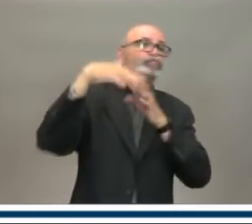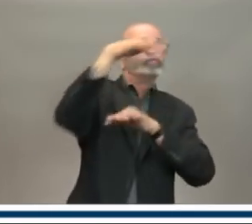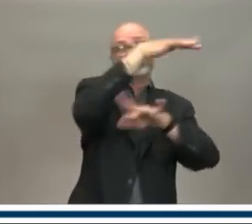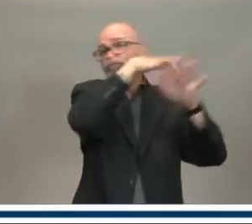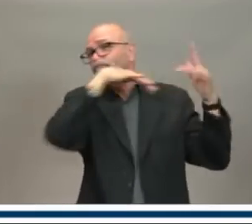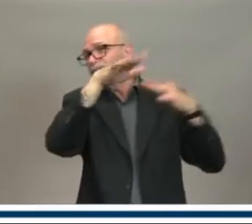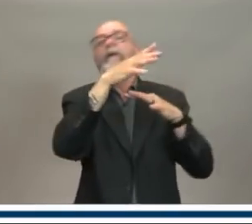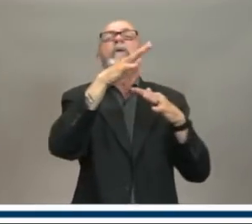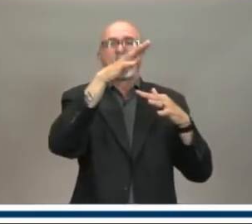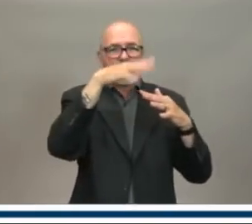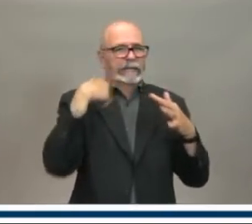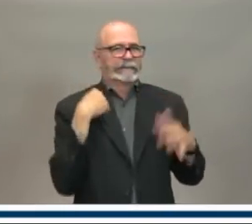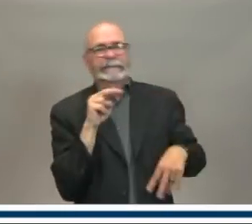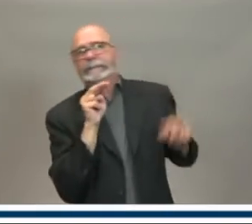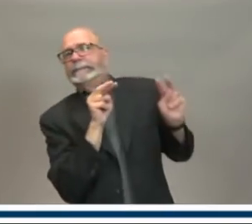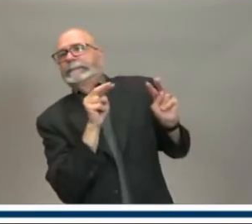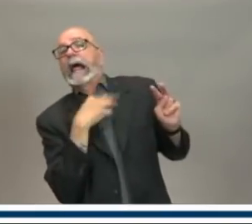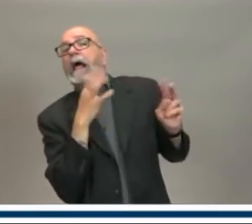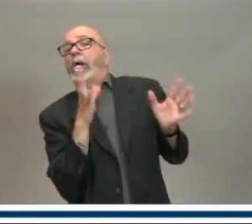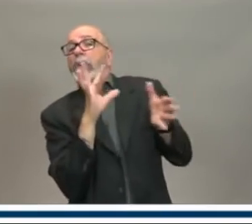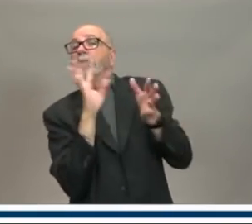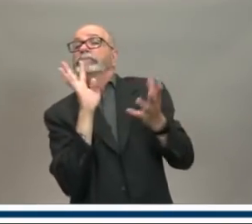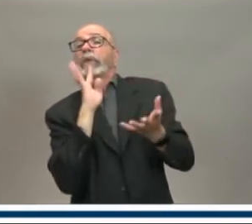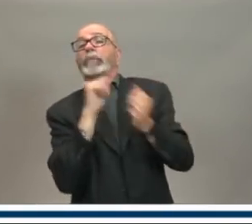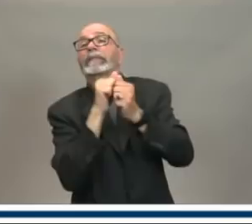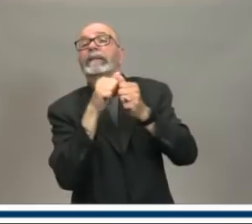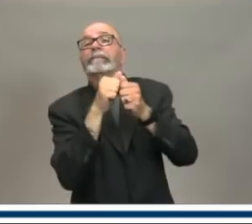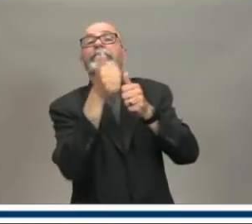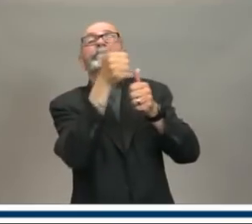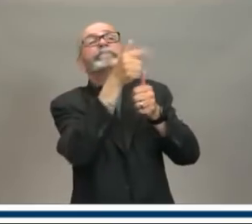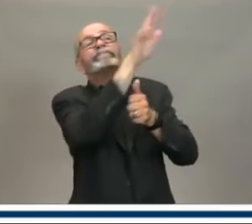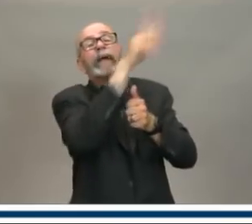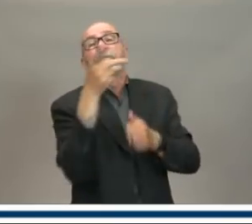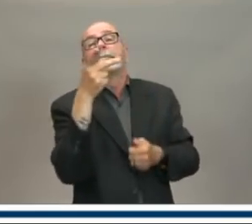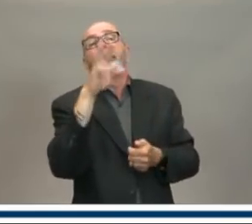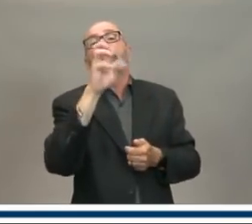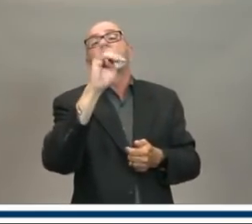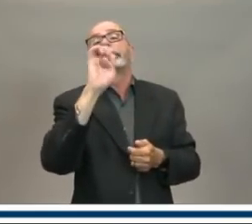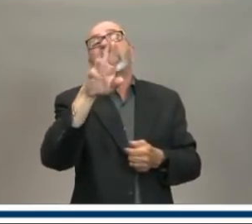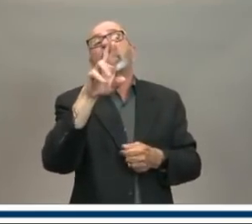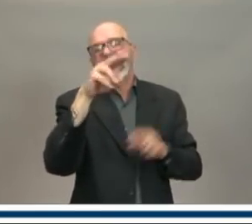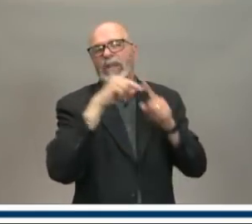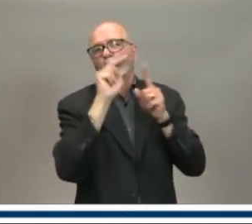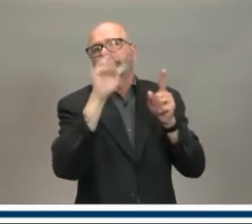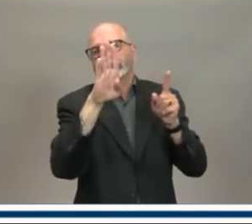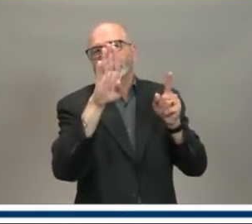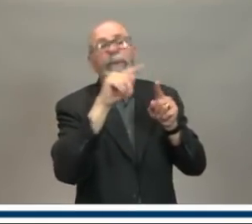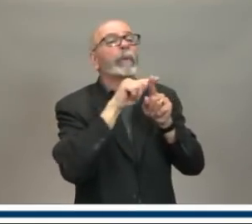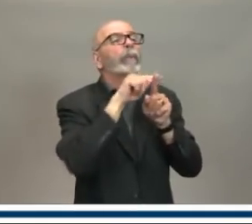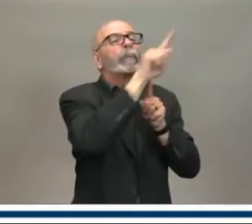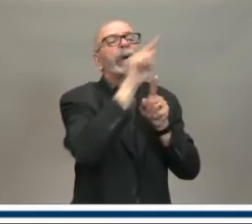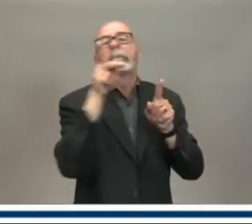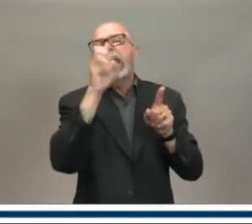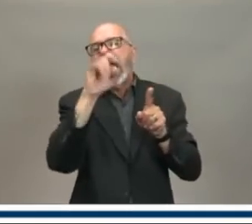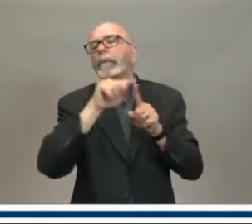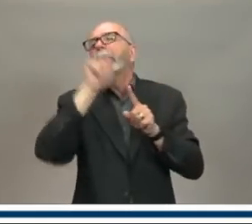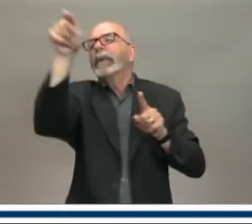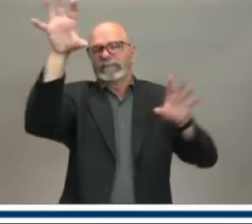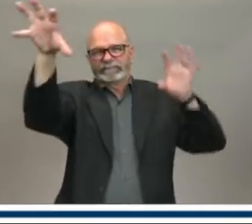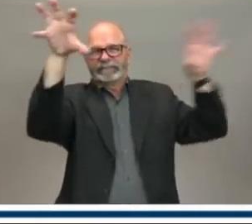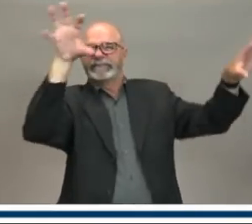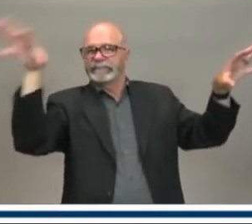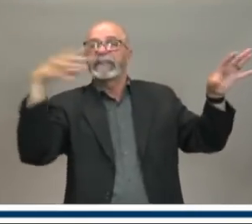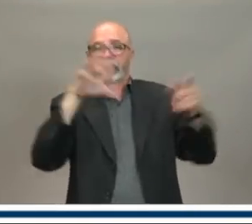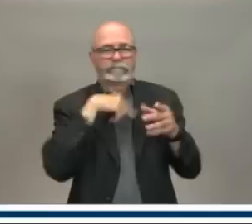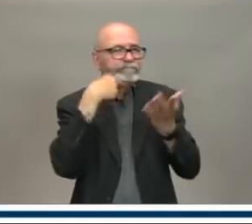the Atlantic premiers, there was talk about mobility within inside of Atlantic Canada, as particularly as I described in my first question